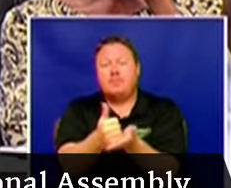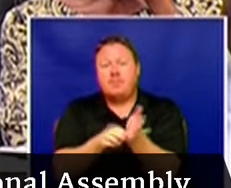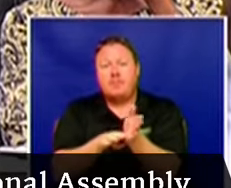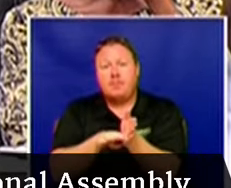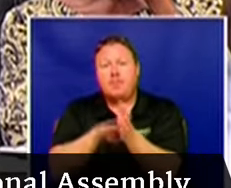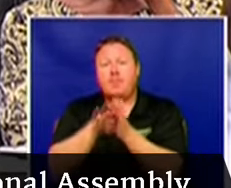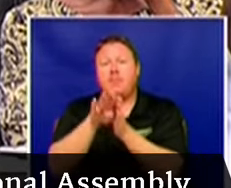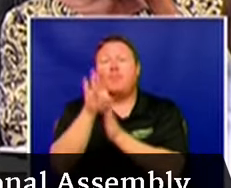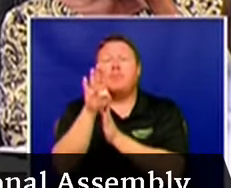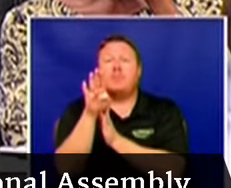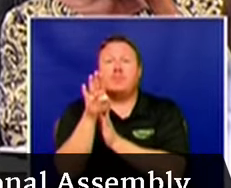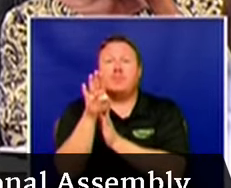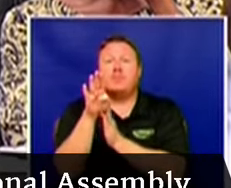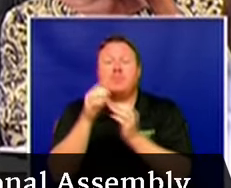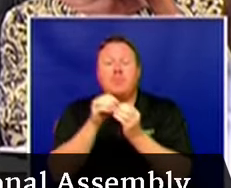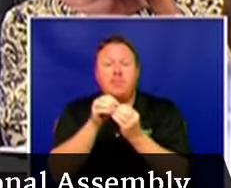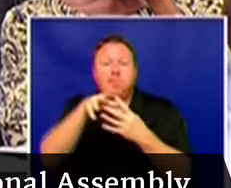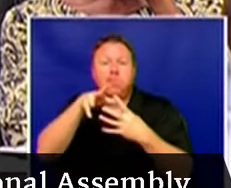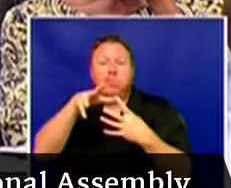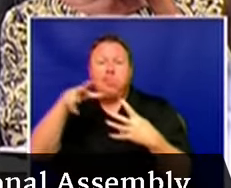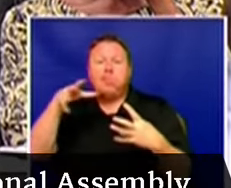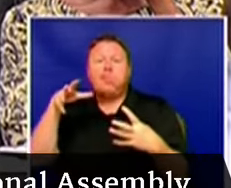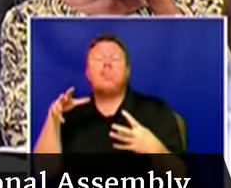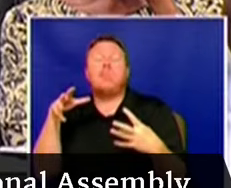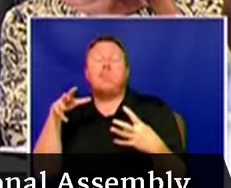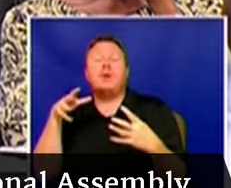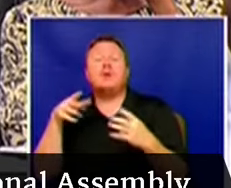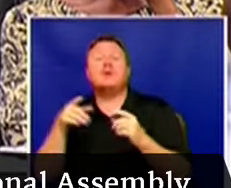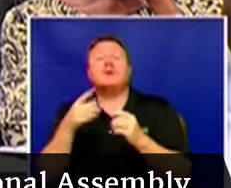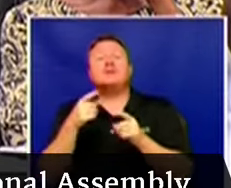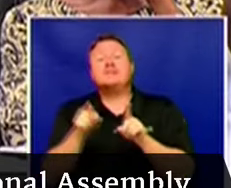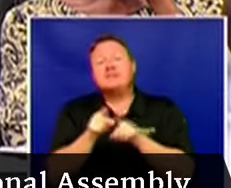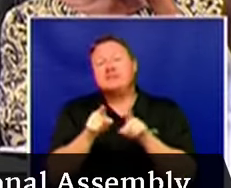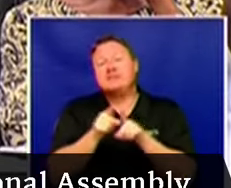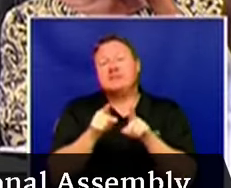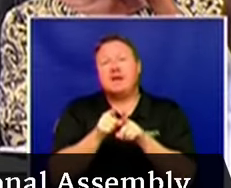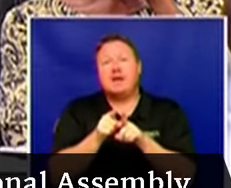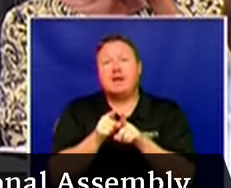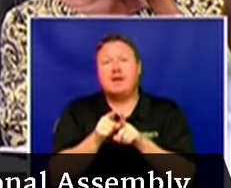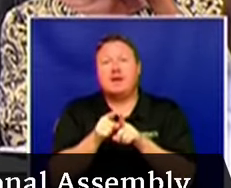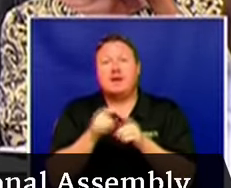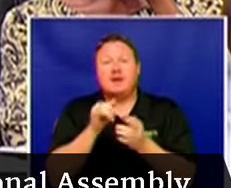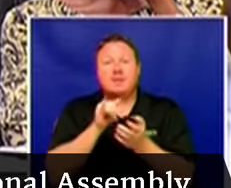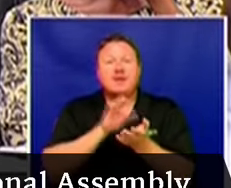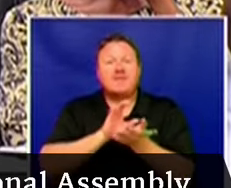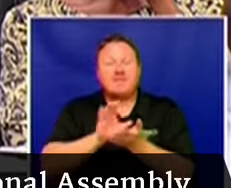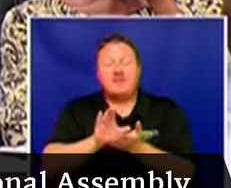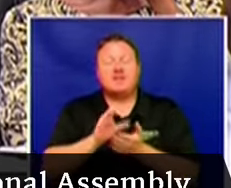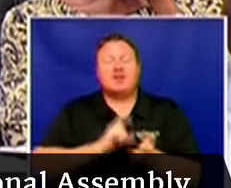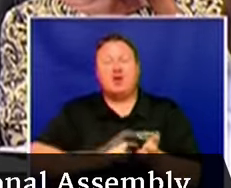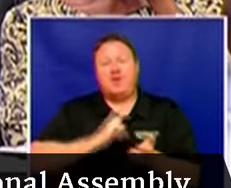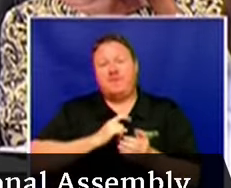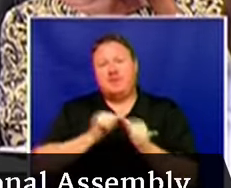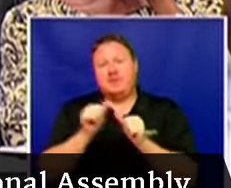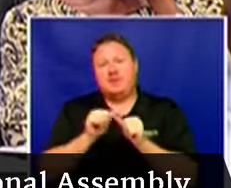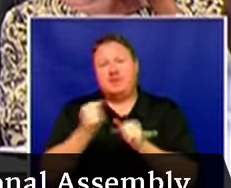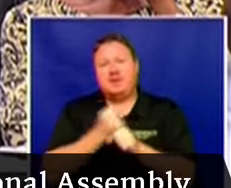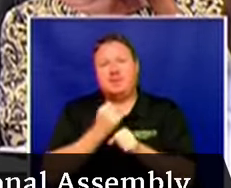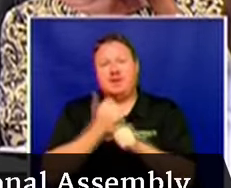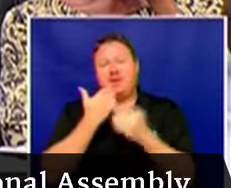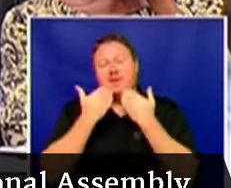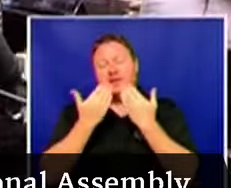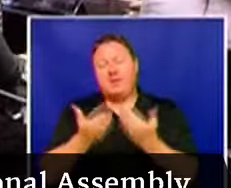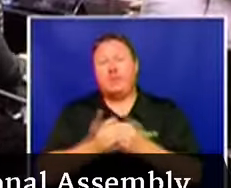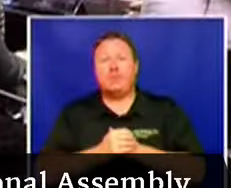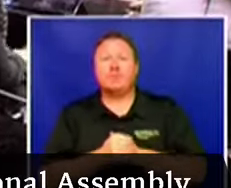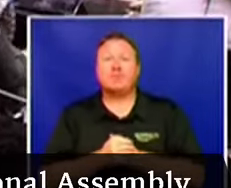enhance growth and also to boost investor confidence? I thank you. The